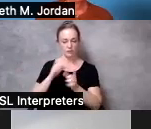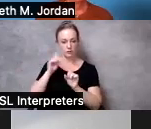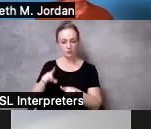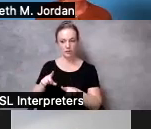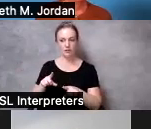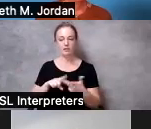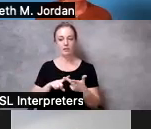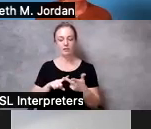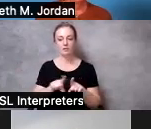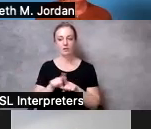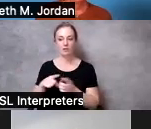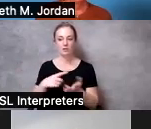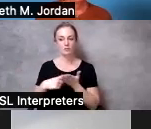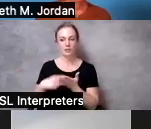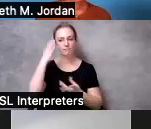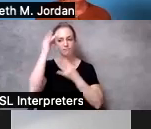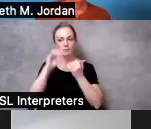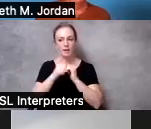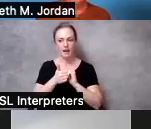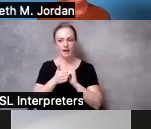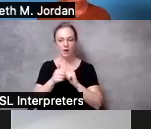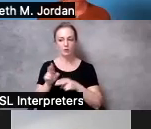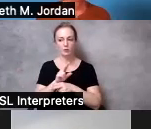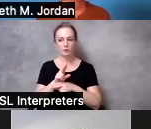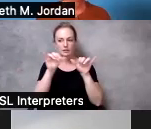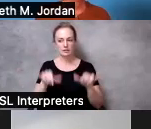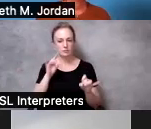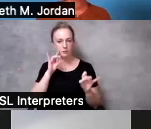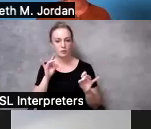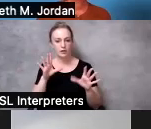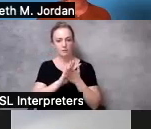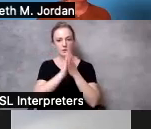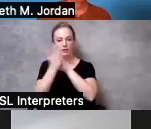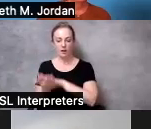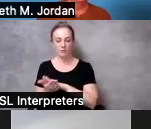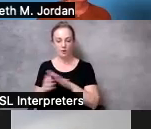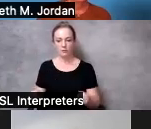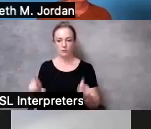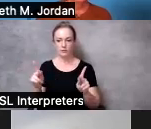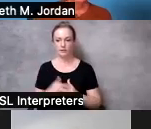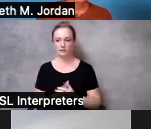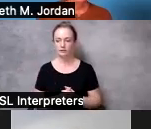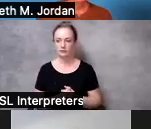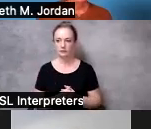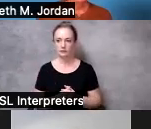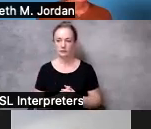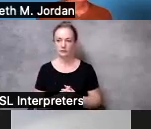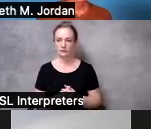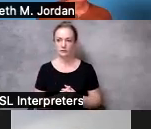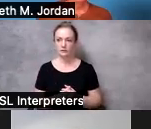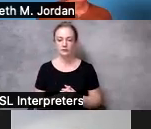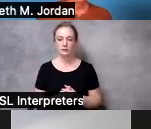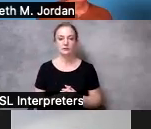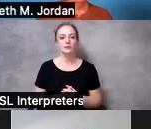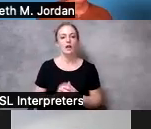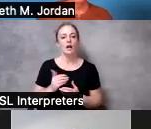leverage system crises into system opportunities. So our panel talked